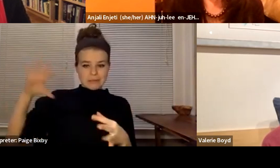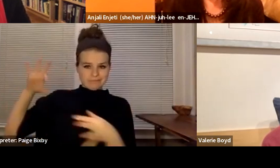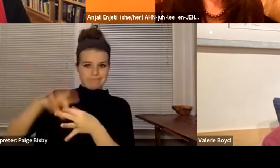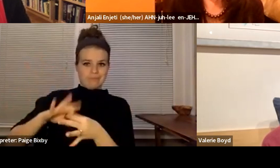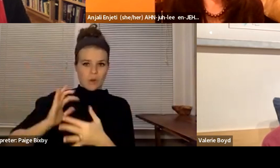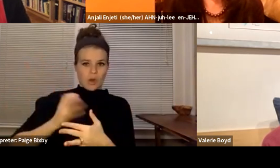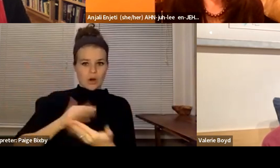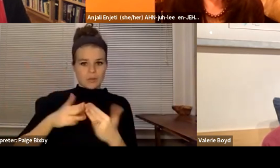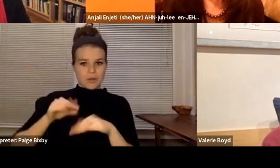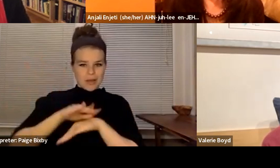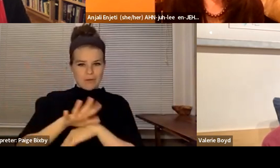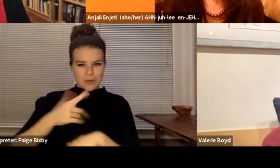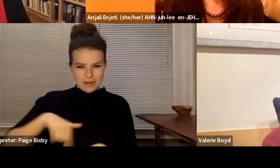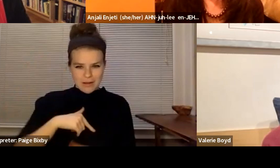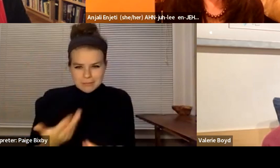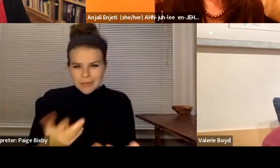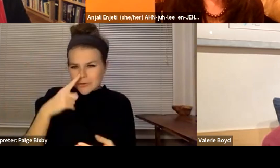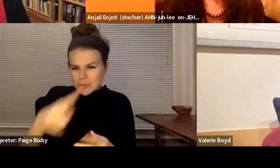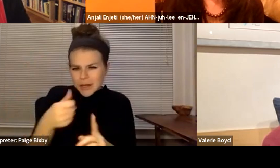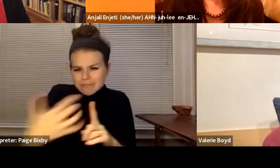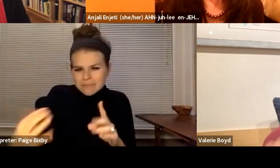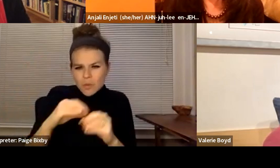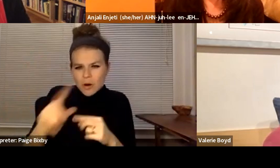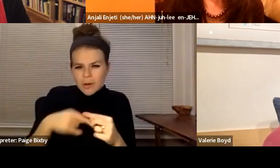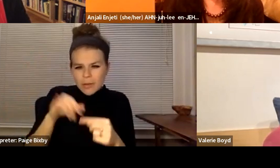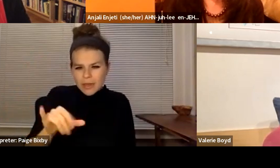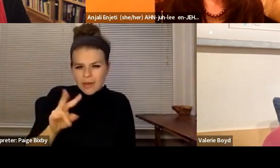influences. Can you say a little bit more about that, Valerie?